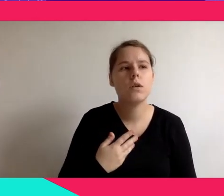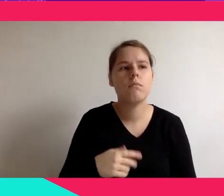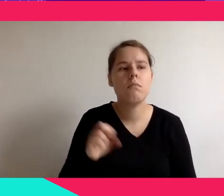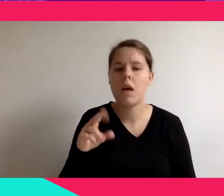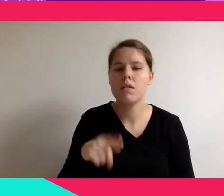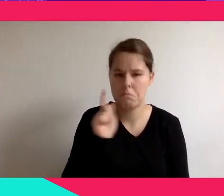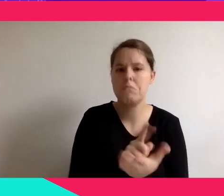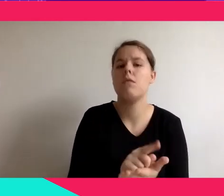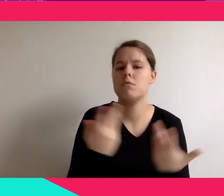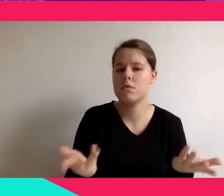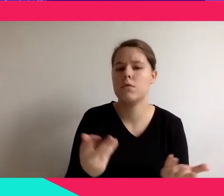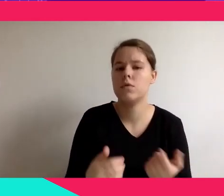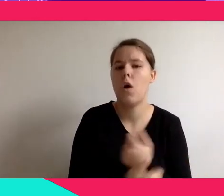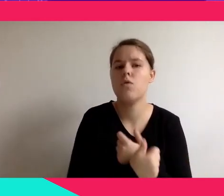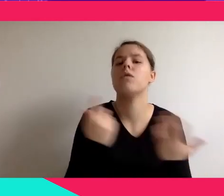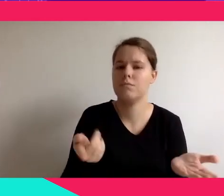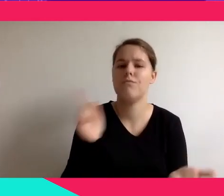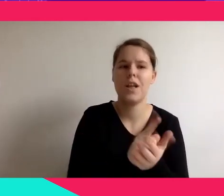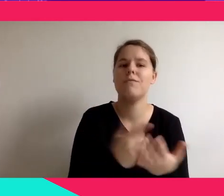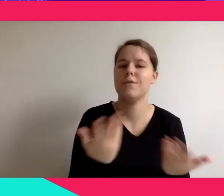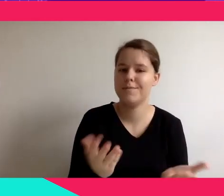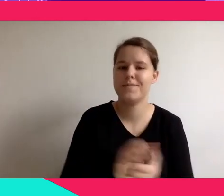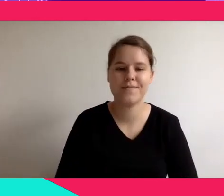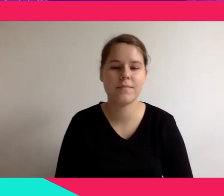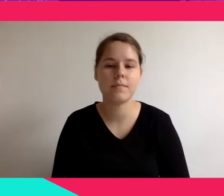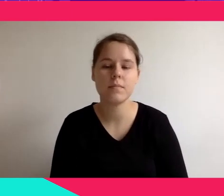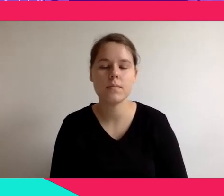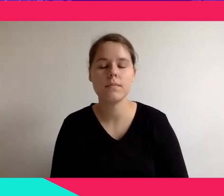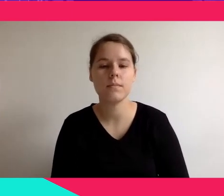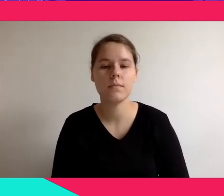As I already mentioned, one of our really important